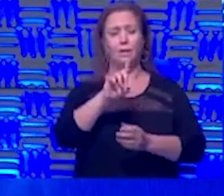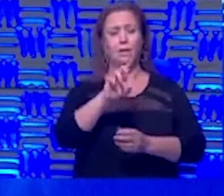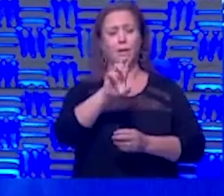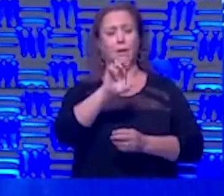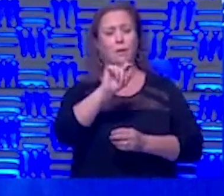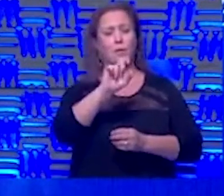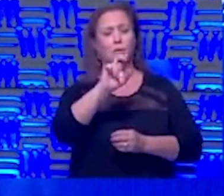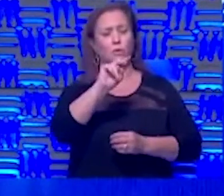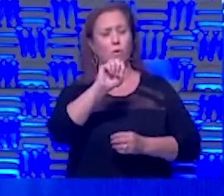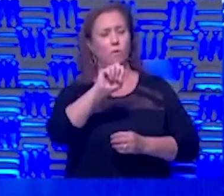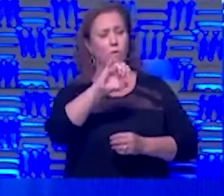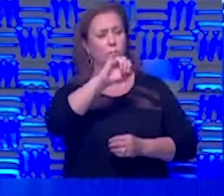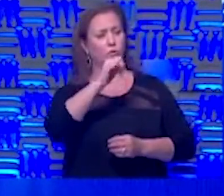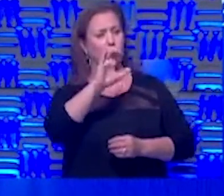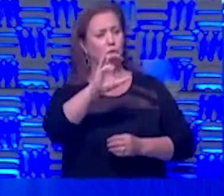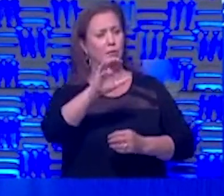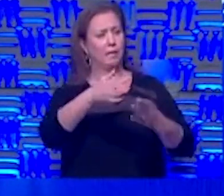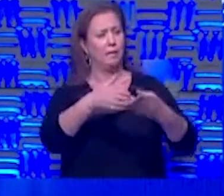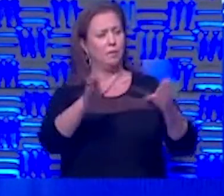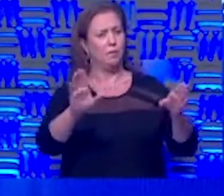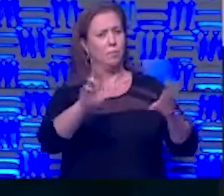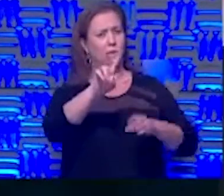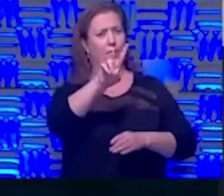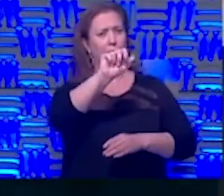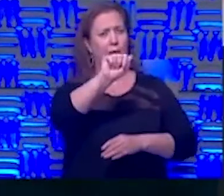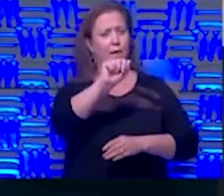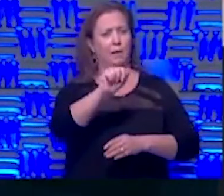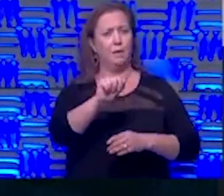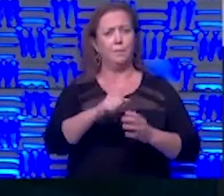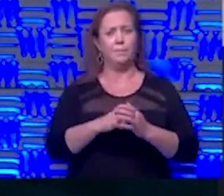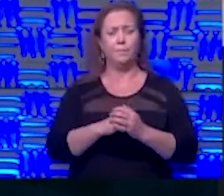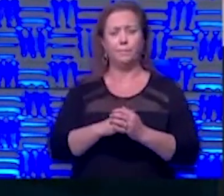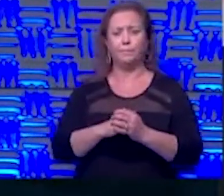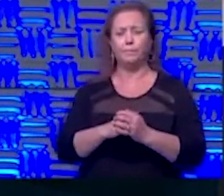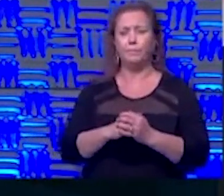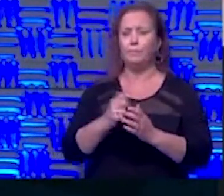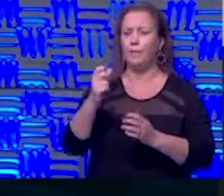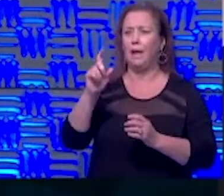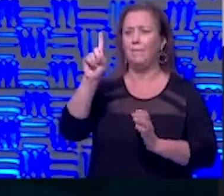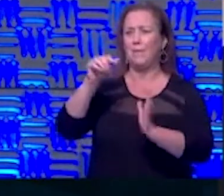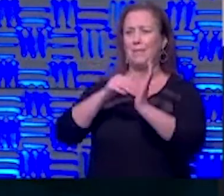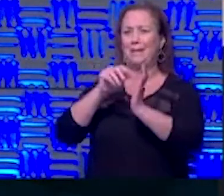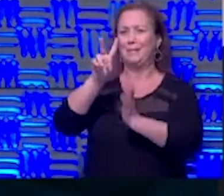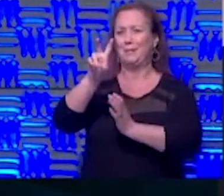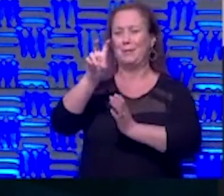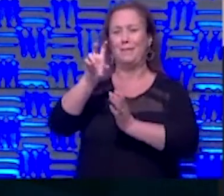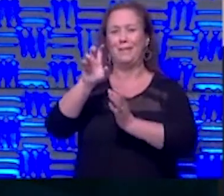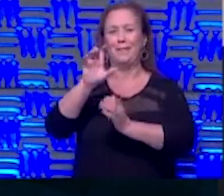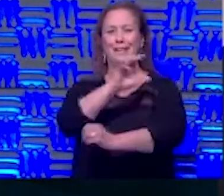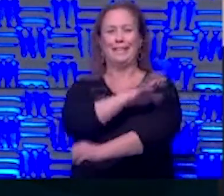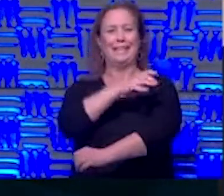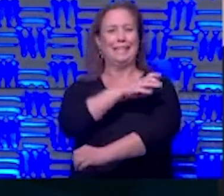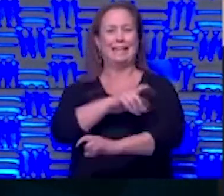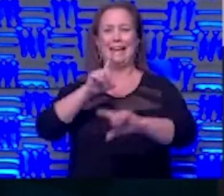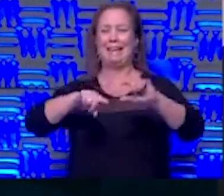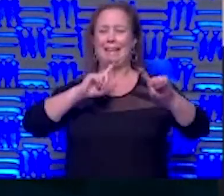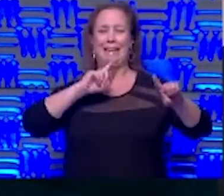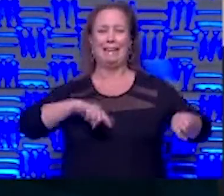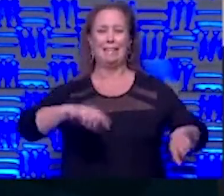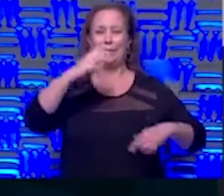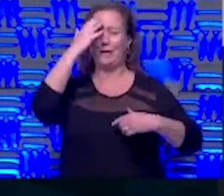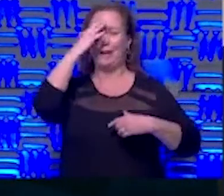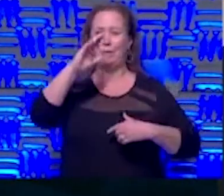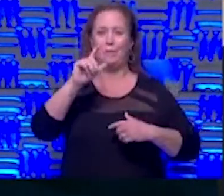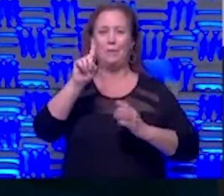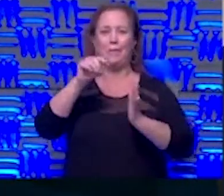about Junction City? Are we open there? You know, I have 1,200 clinics, and I can't answer you on that one. But No